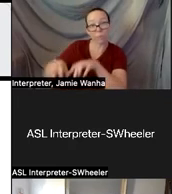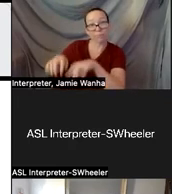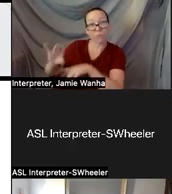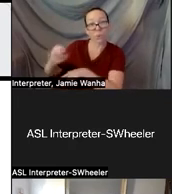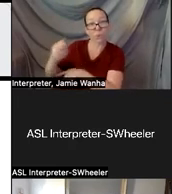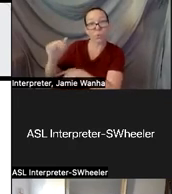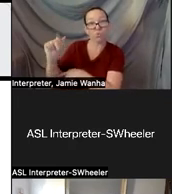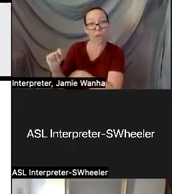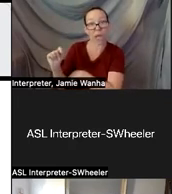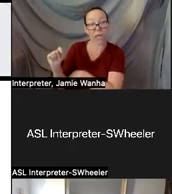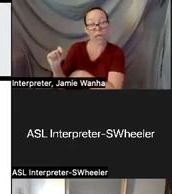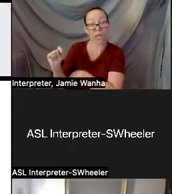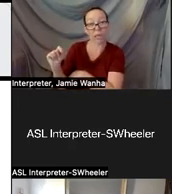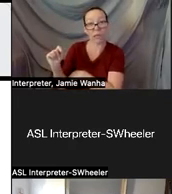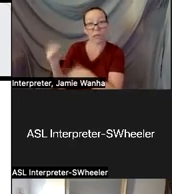anything unanswered yet?